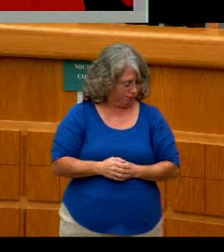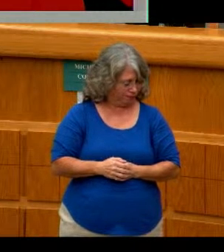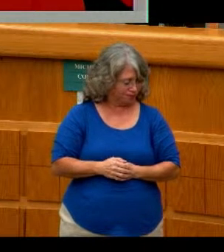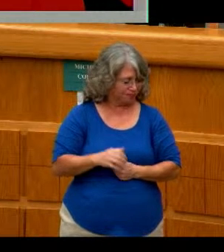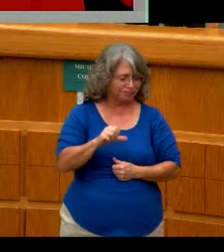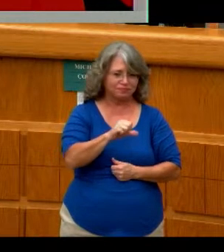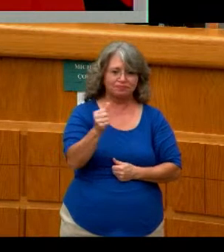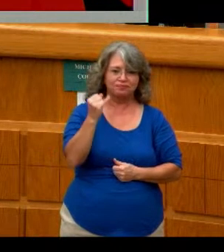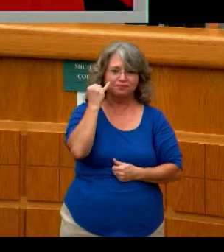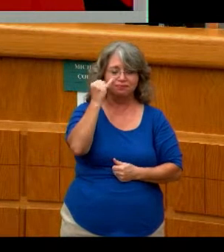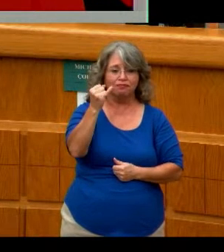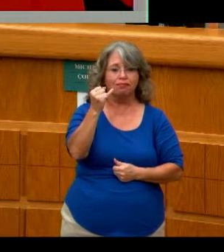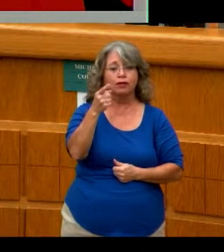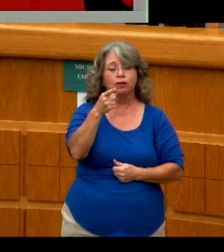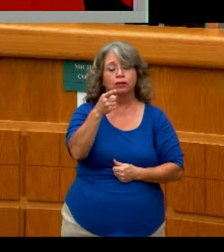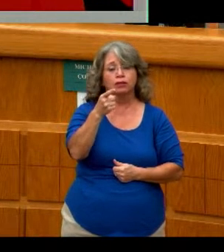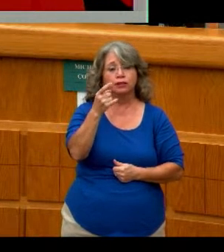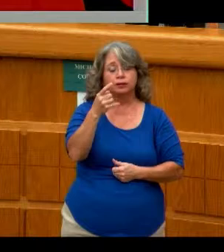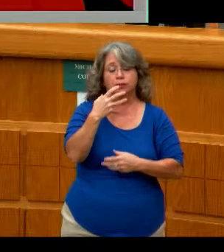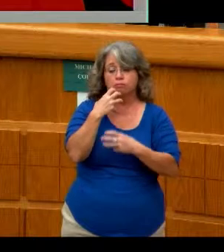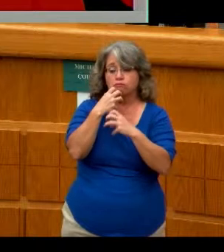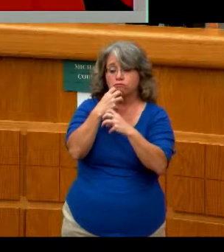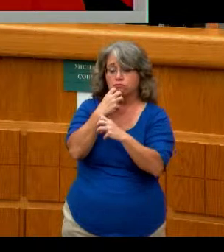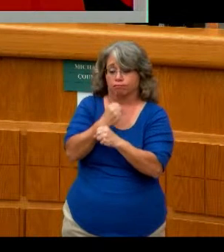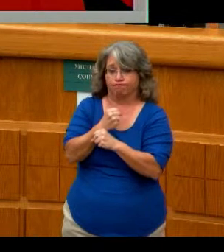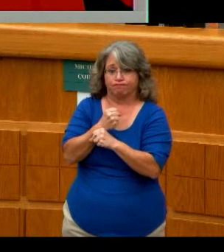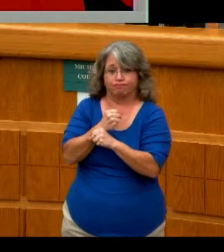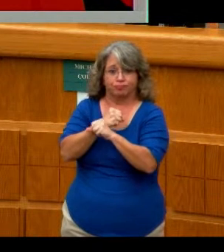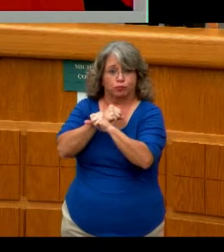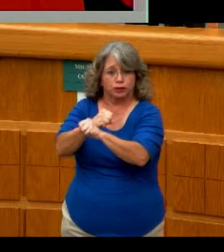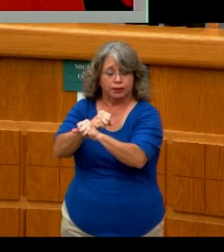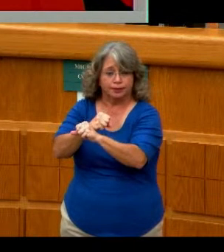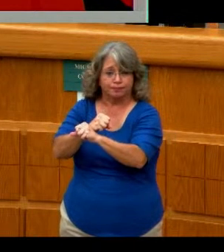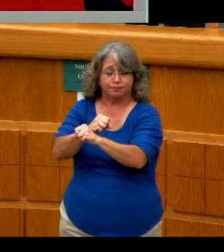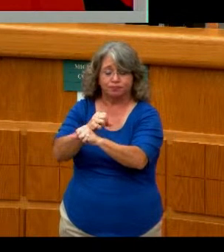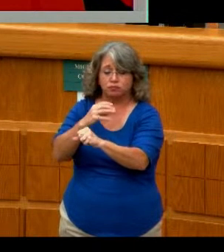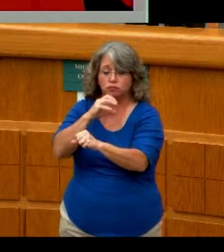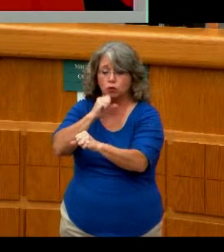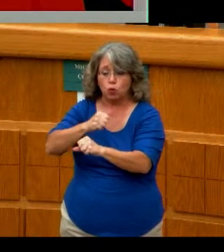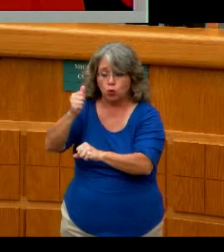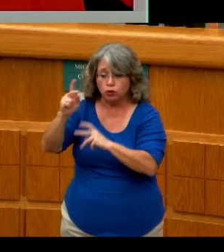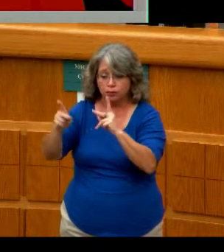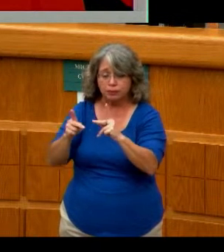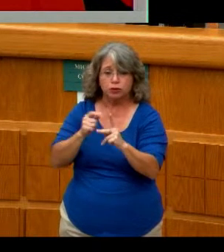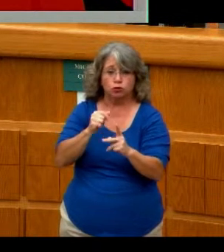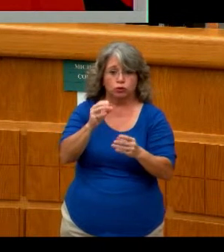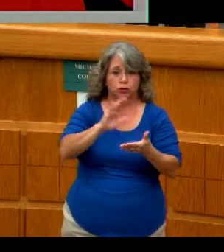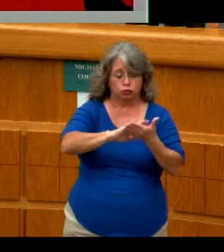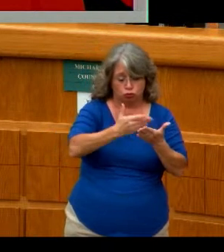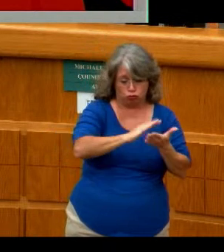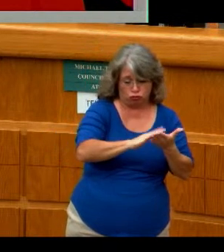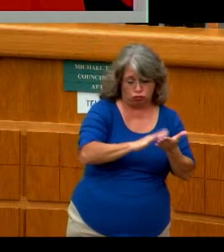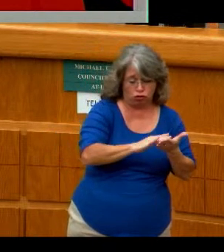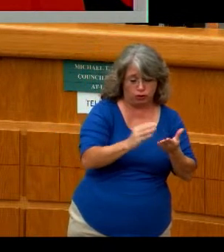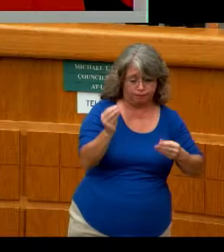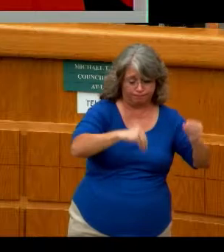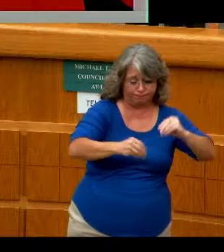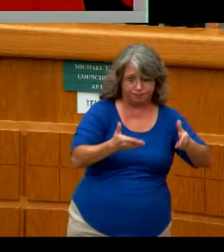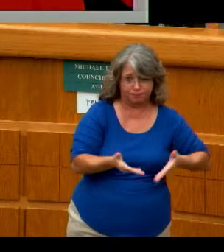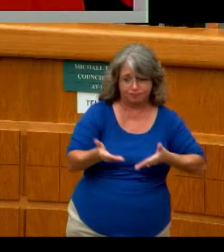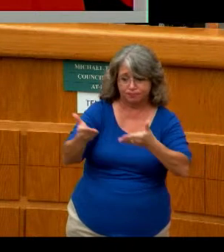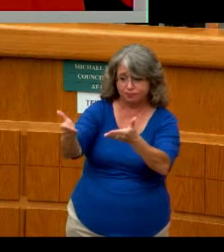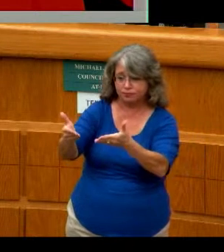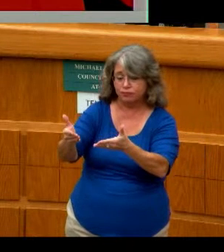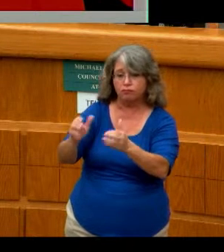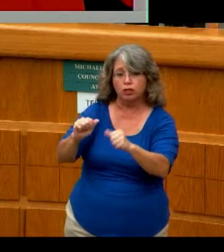another idea to protect the vulnerable, you could make dinner and bring it to the house of your elderly family